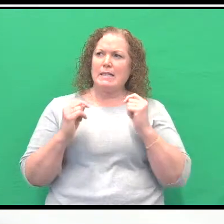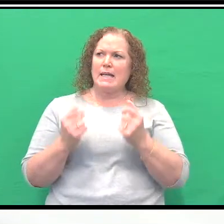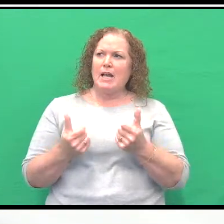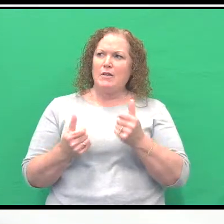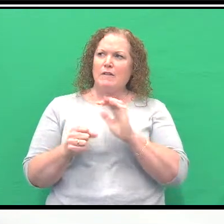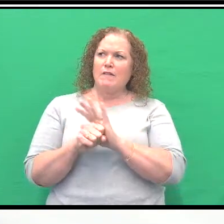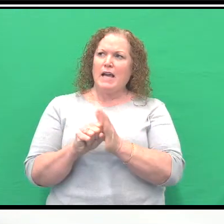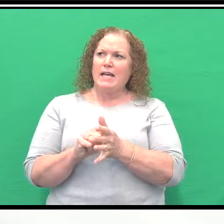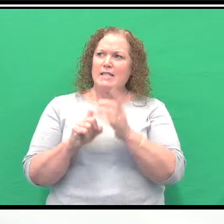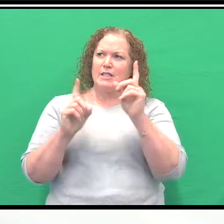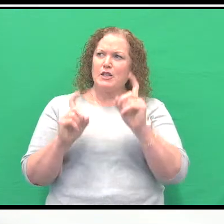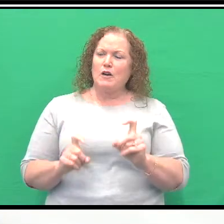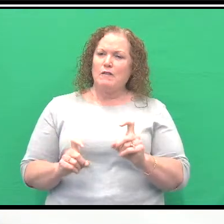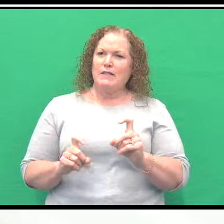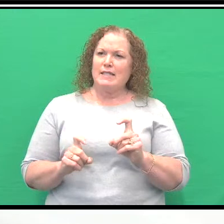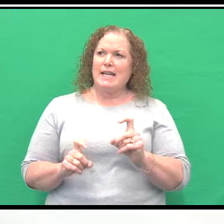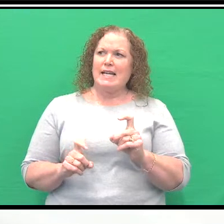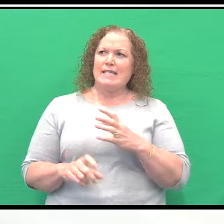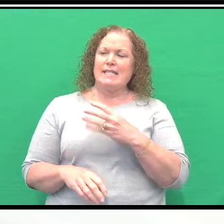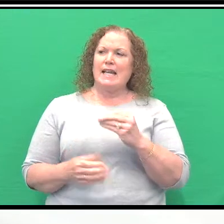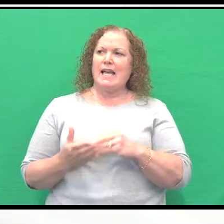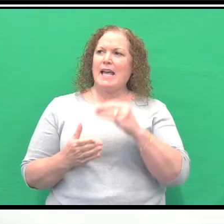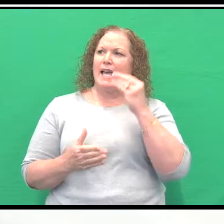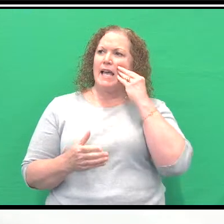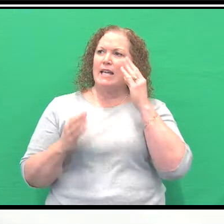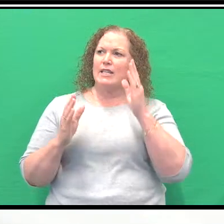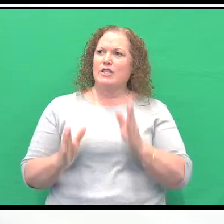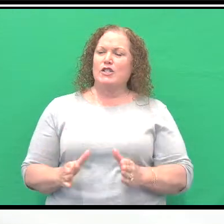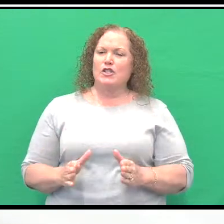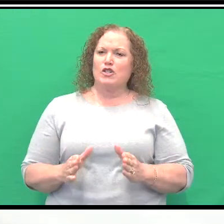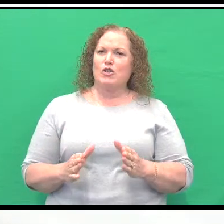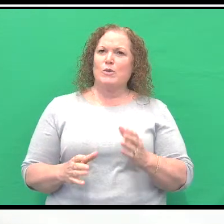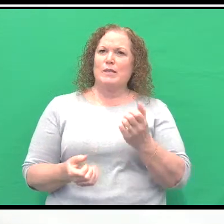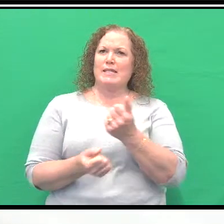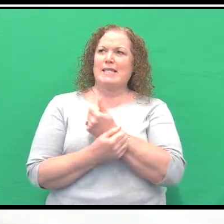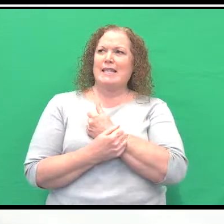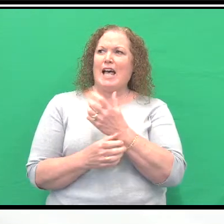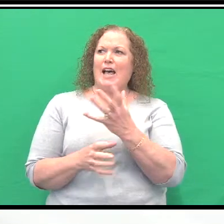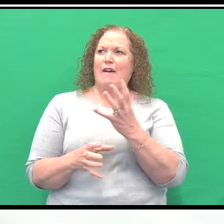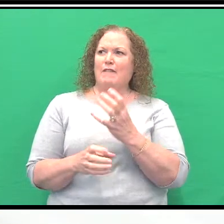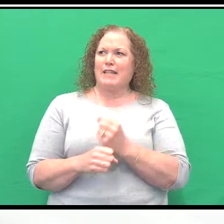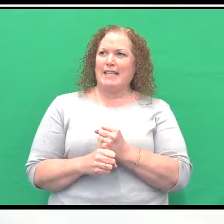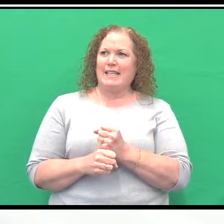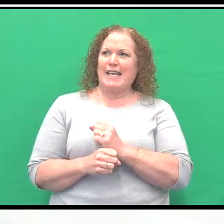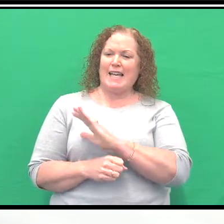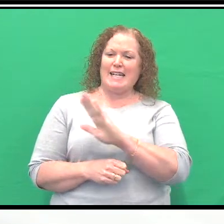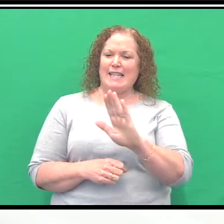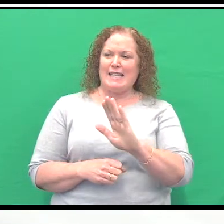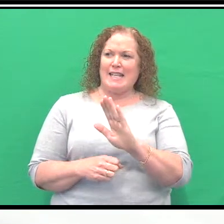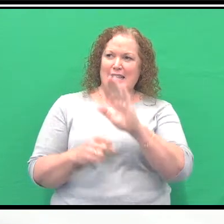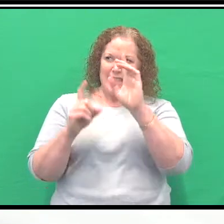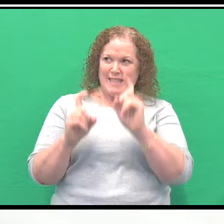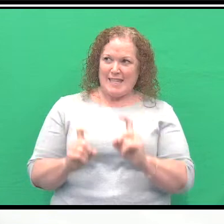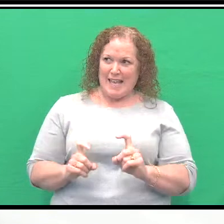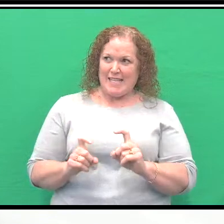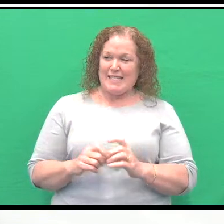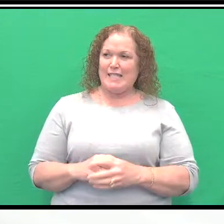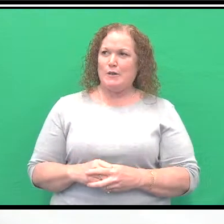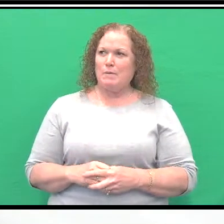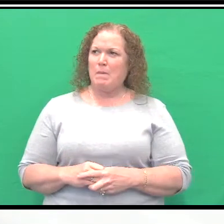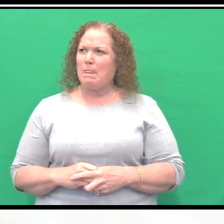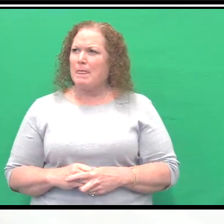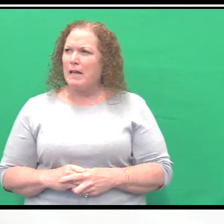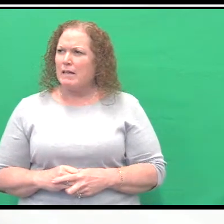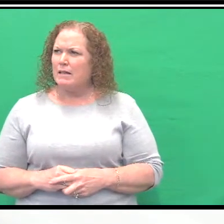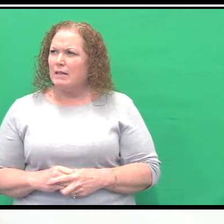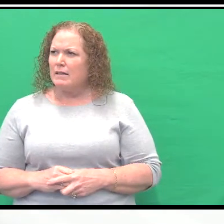getting them. They really do. A lot of them say that they're even like excited to take them, which is pretty adorable. And in our HEAL class too,